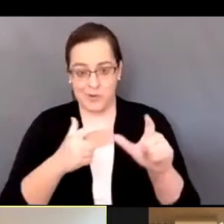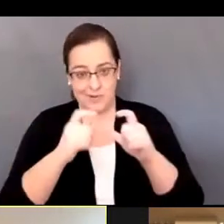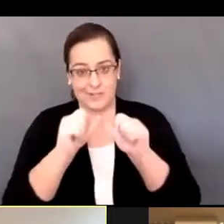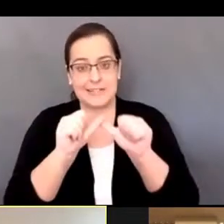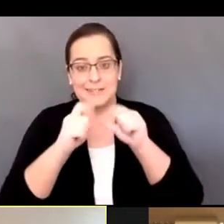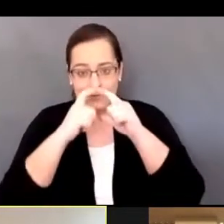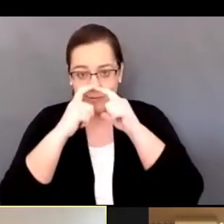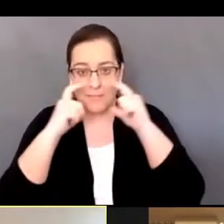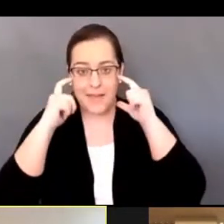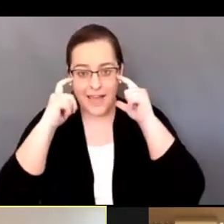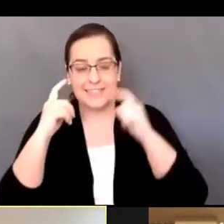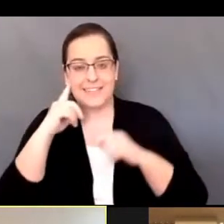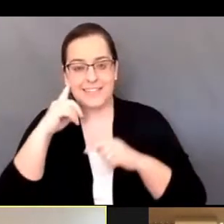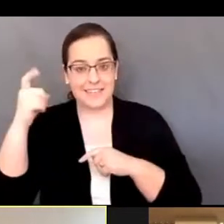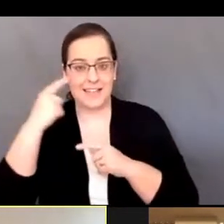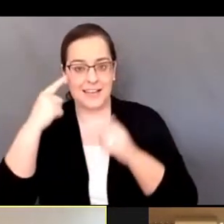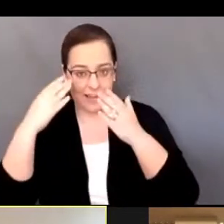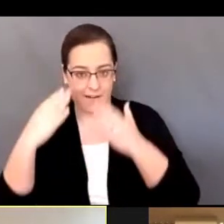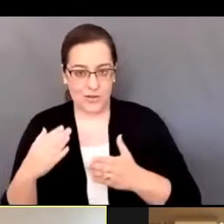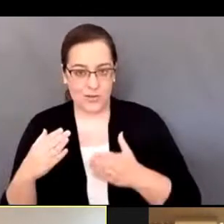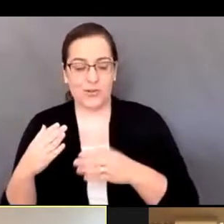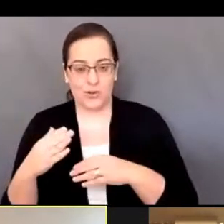mask. I think the governor at the